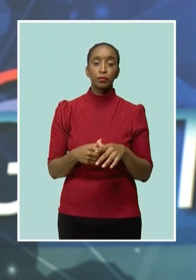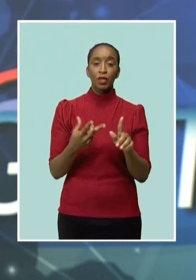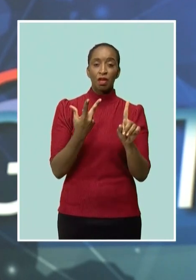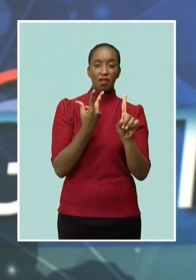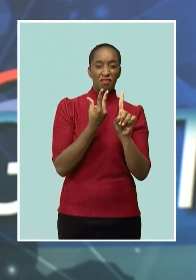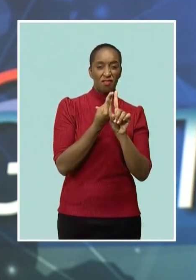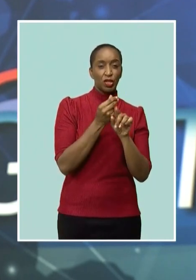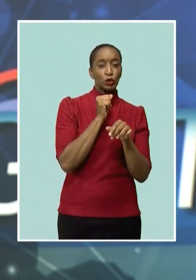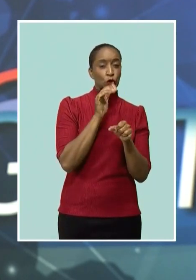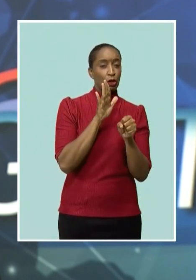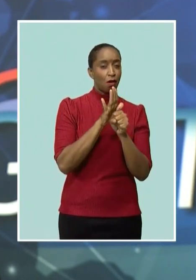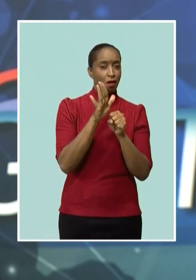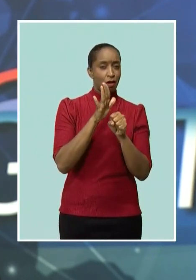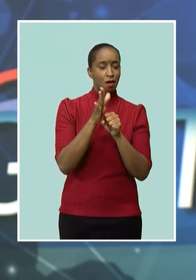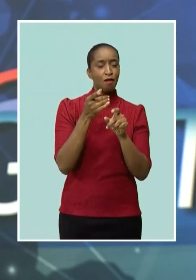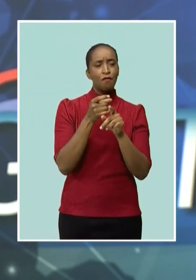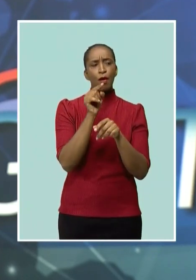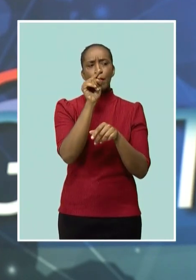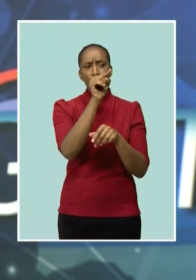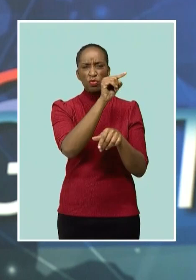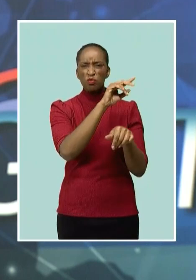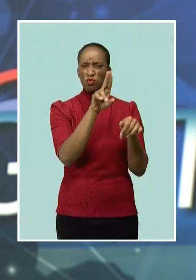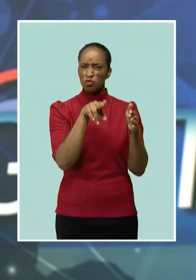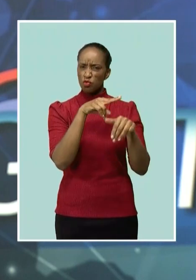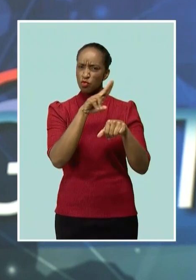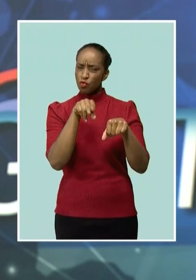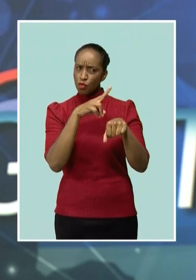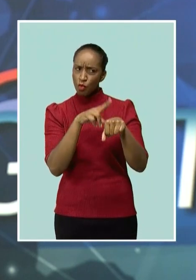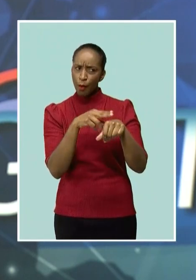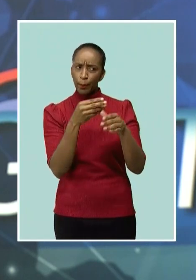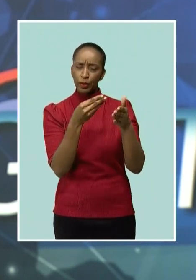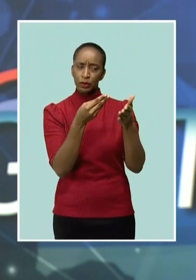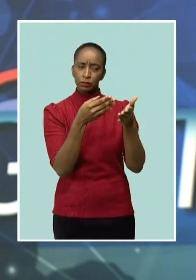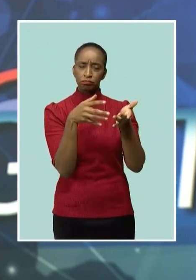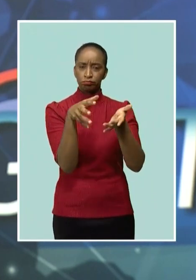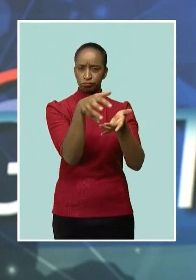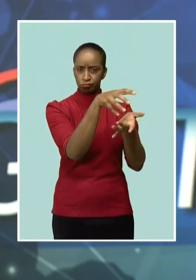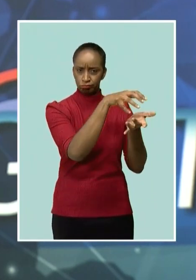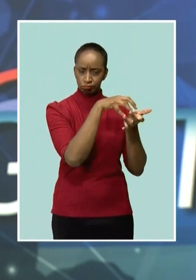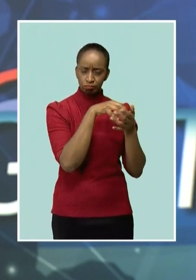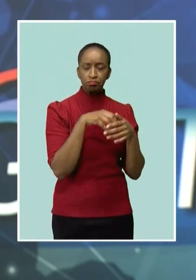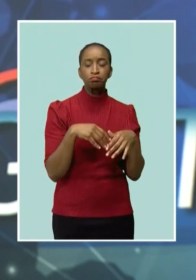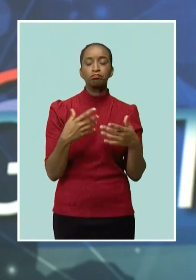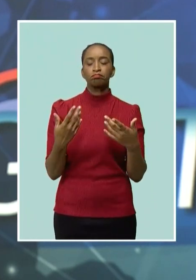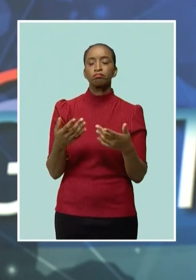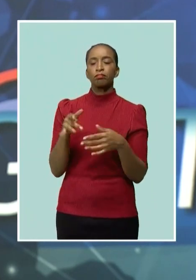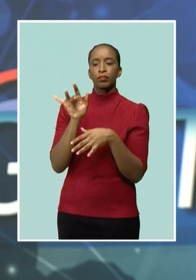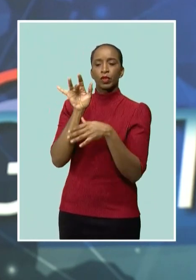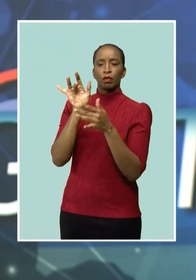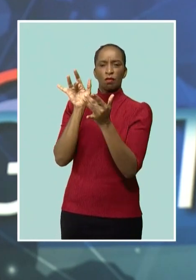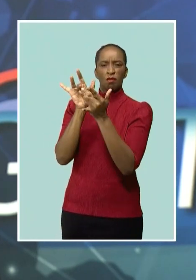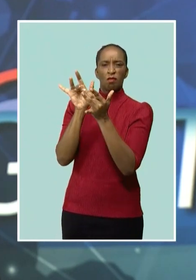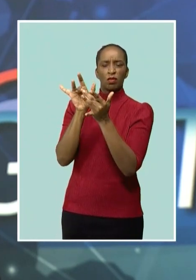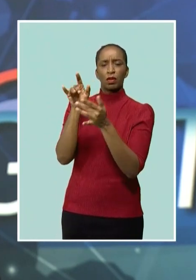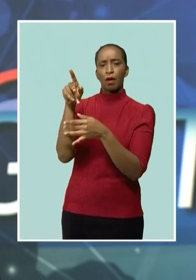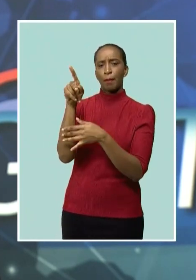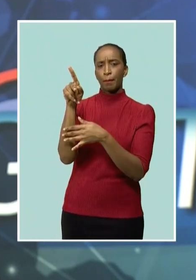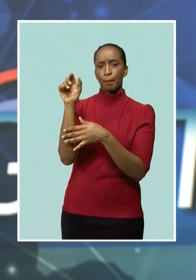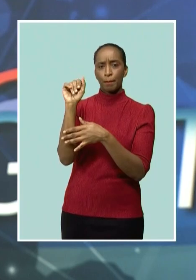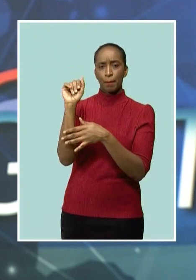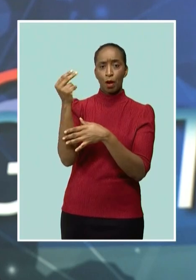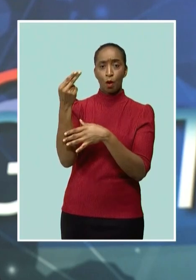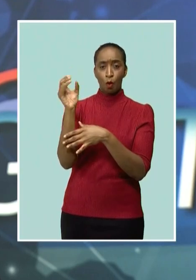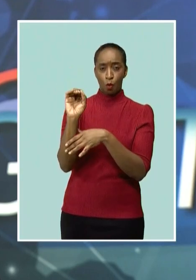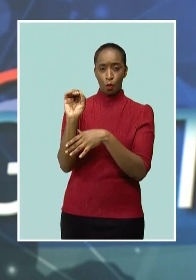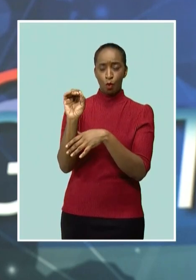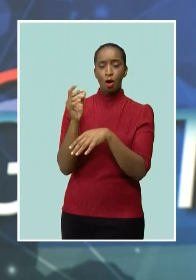from the usual sources, adding that the Ministry of Health and Wellness had reached out to the Pan American Health Organization to secure vaccines for adults